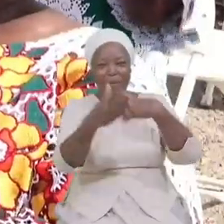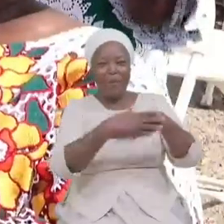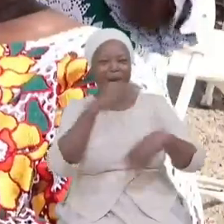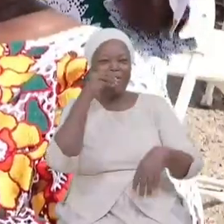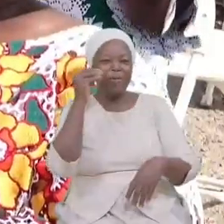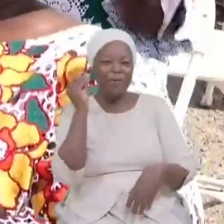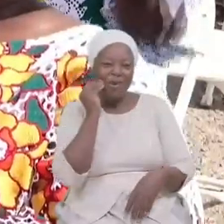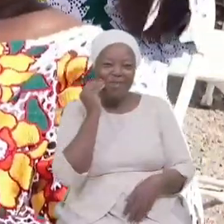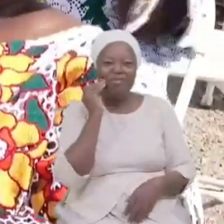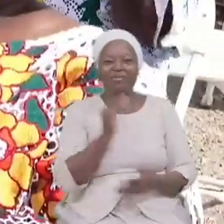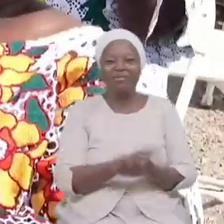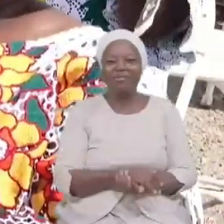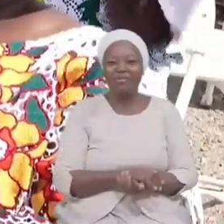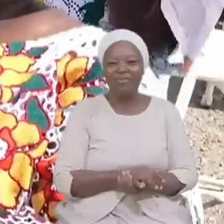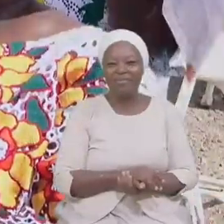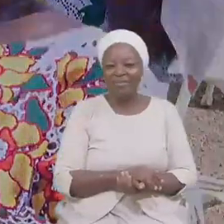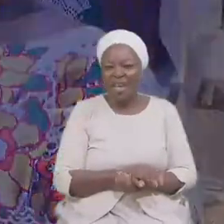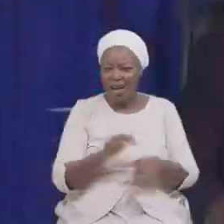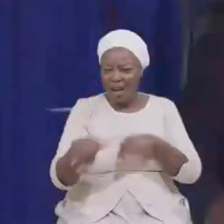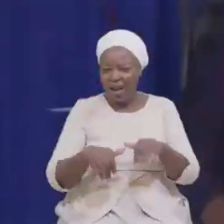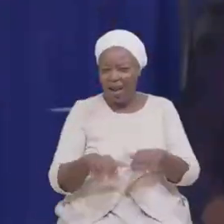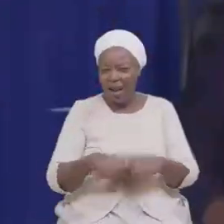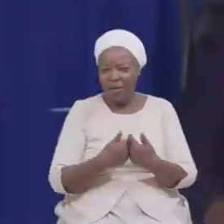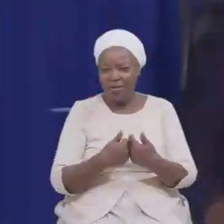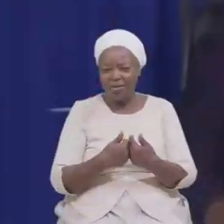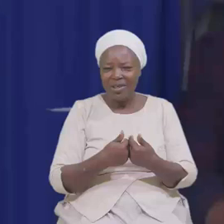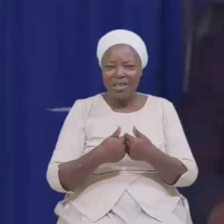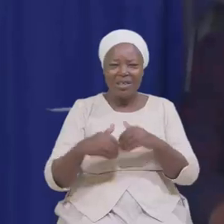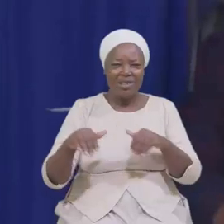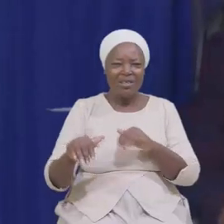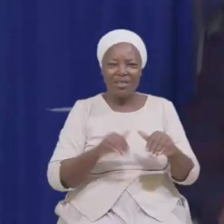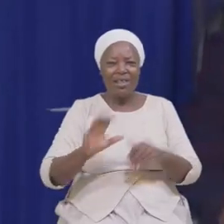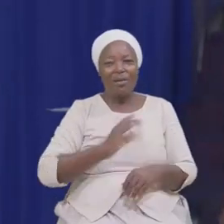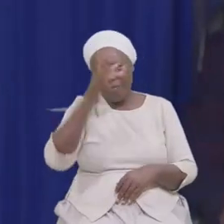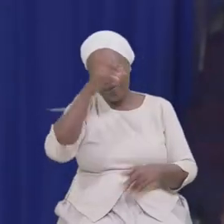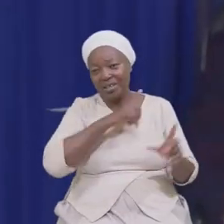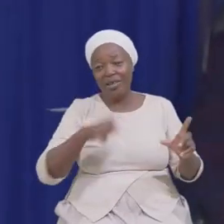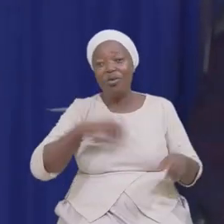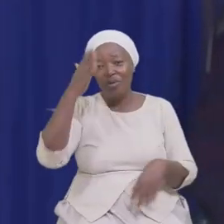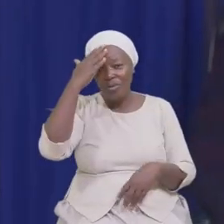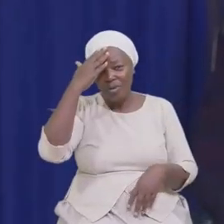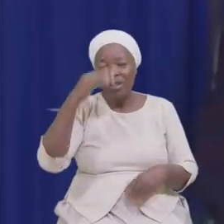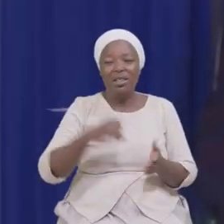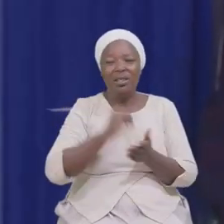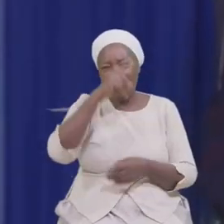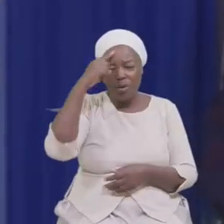How do I know? Because the church, denomination, the whole of England,